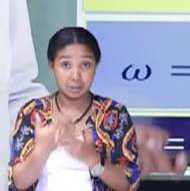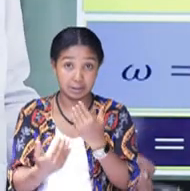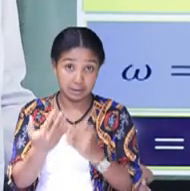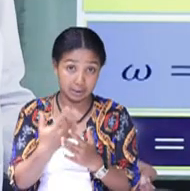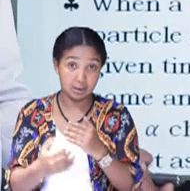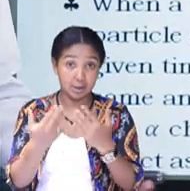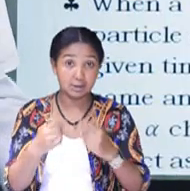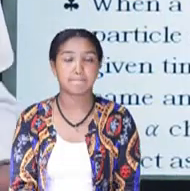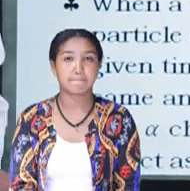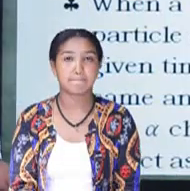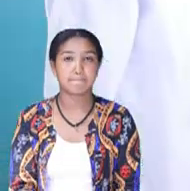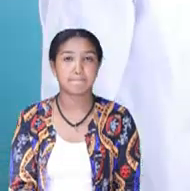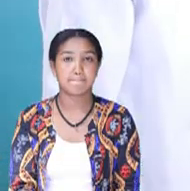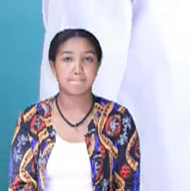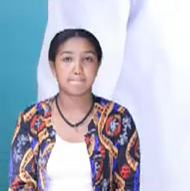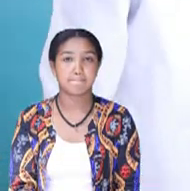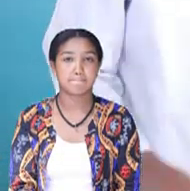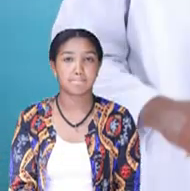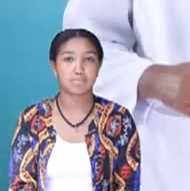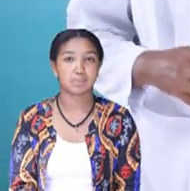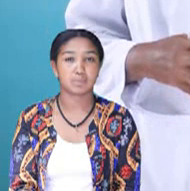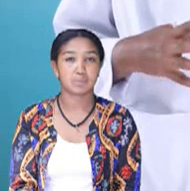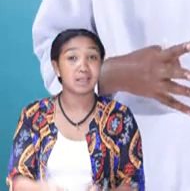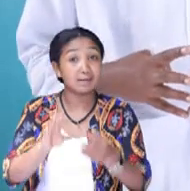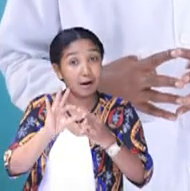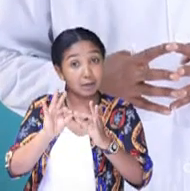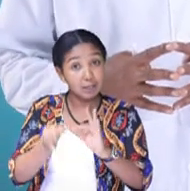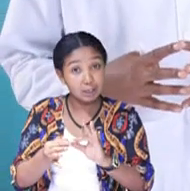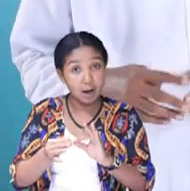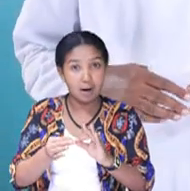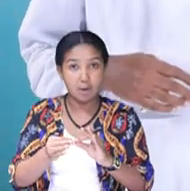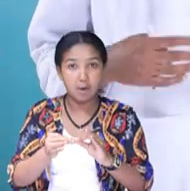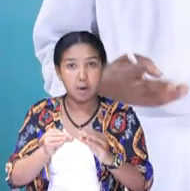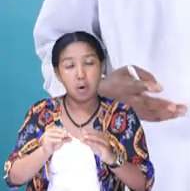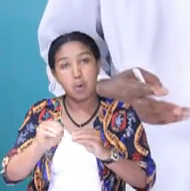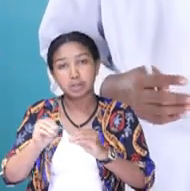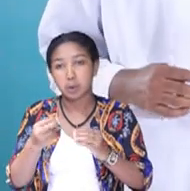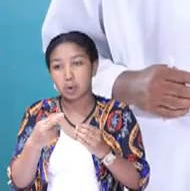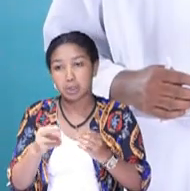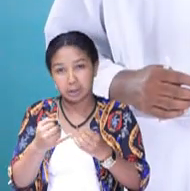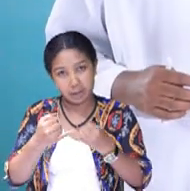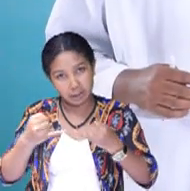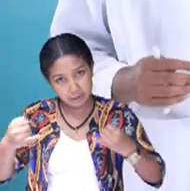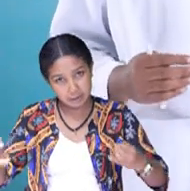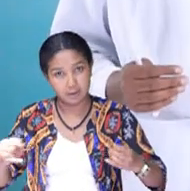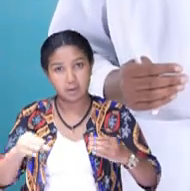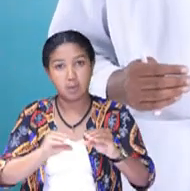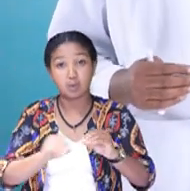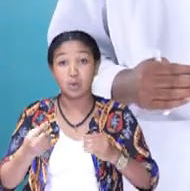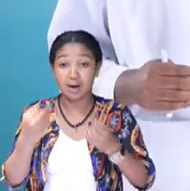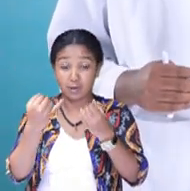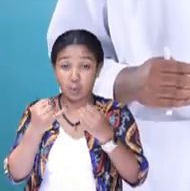discussed. Let's proceed. In translational motion, or in a linear motion, we